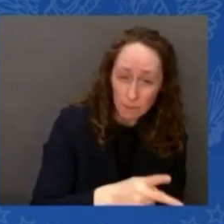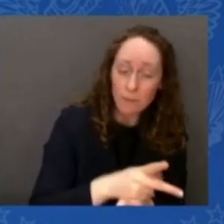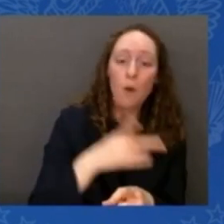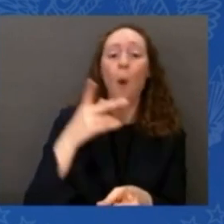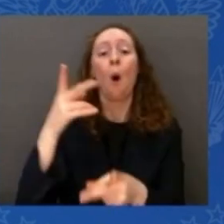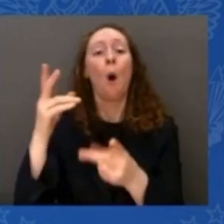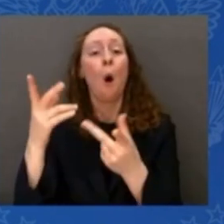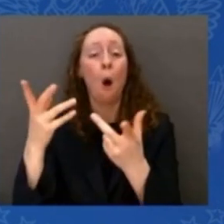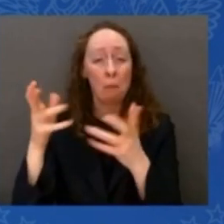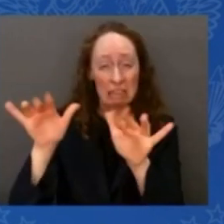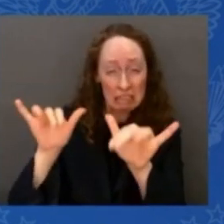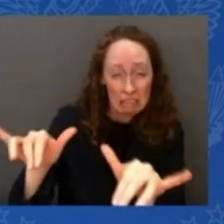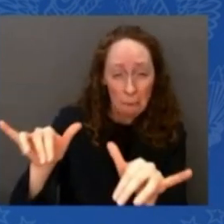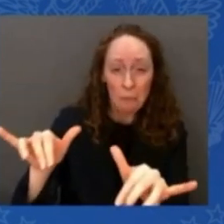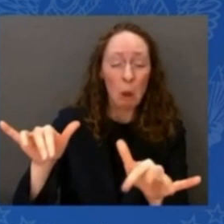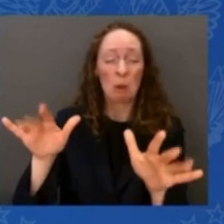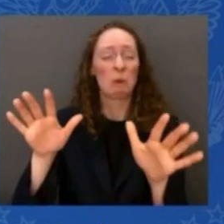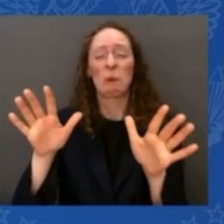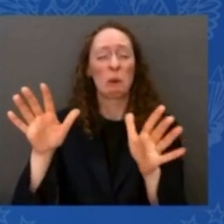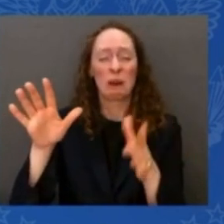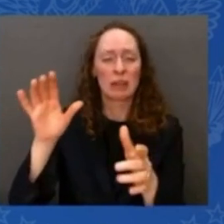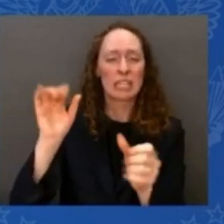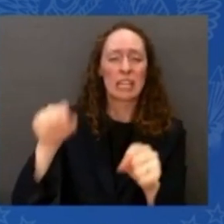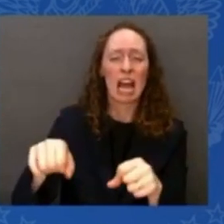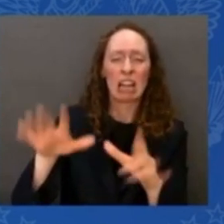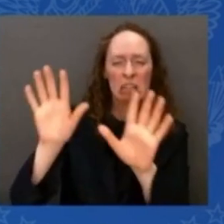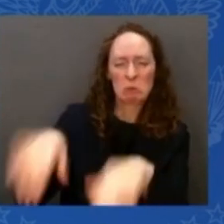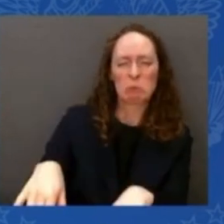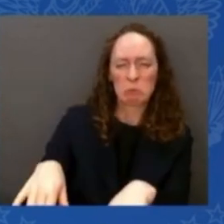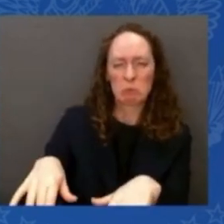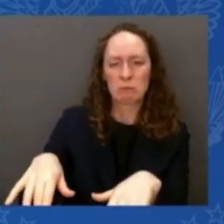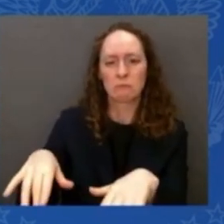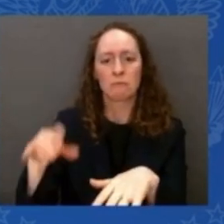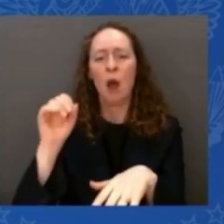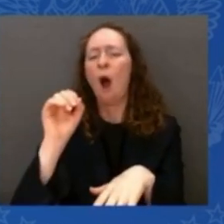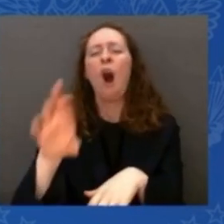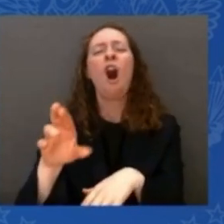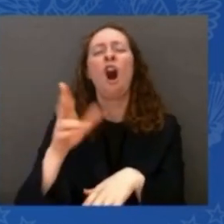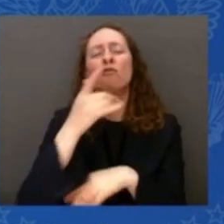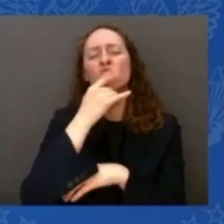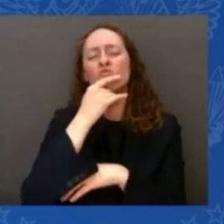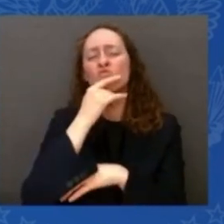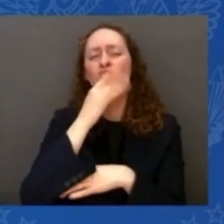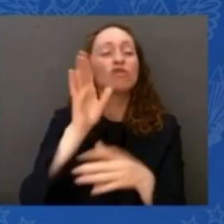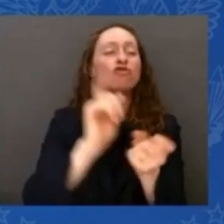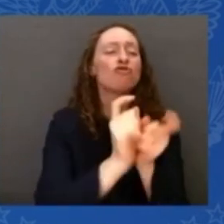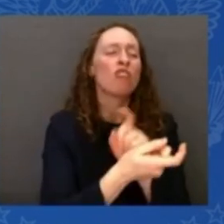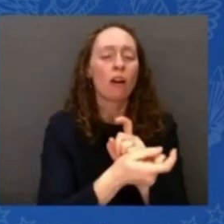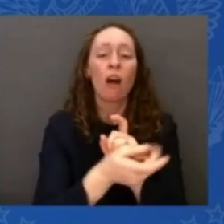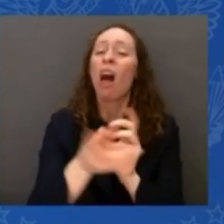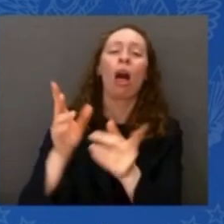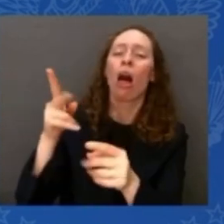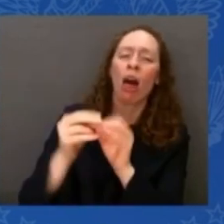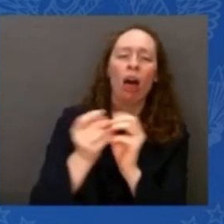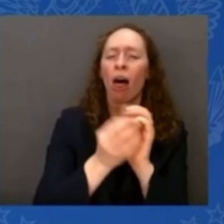can reduce it. You can do whatever you want. But every 5 years it has to be voted on. Now he says, never mind, don't need to do